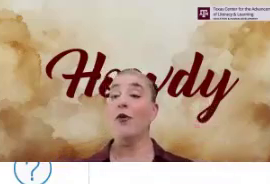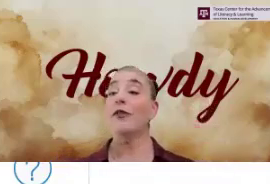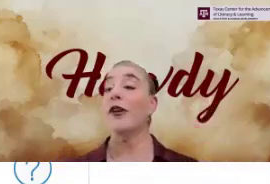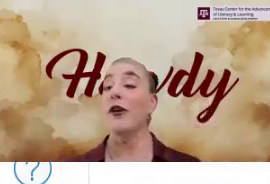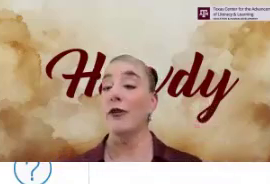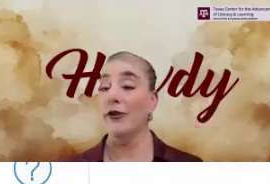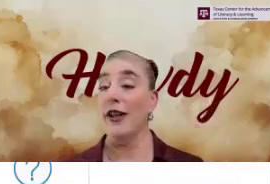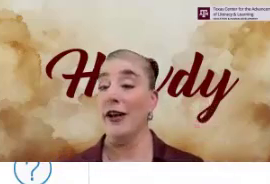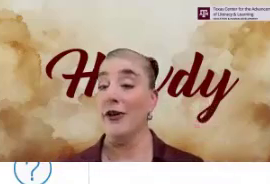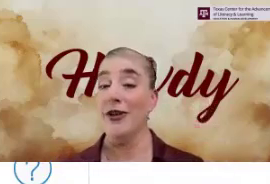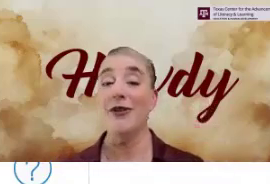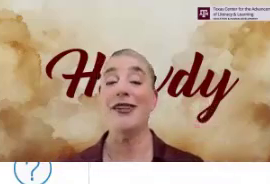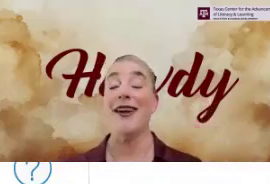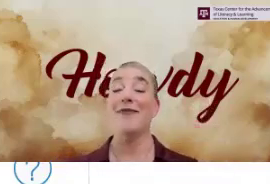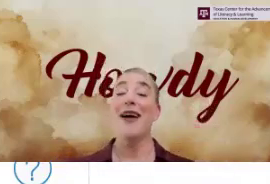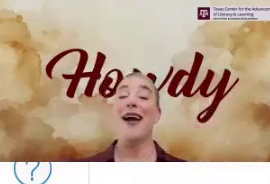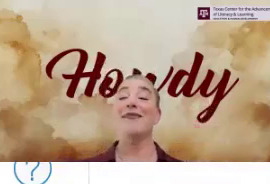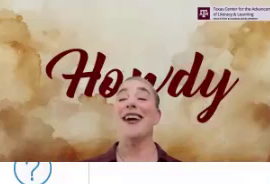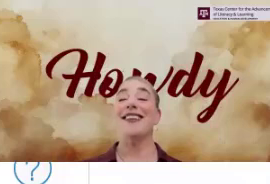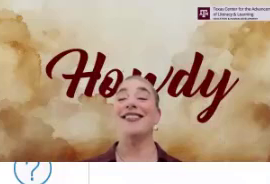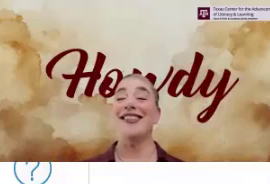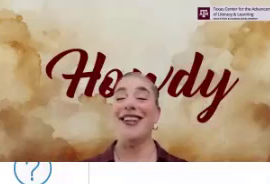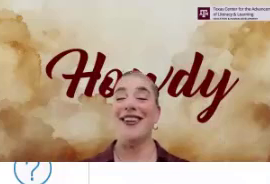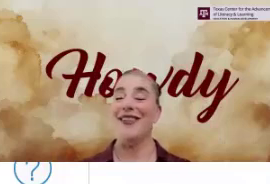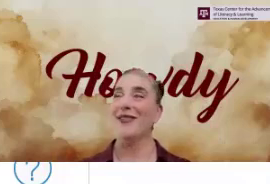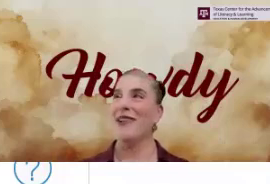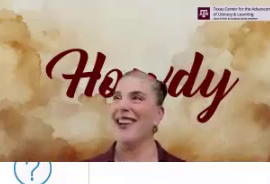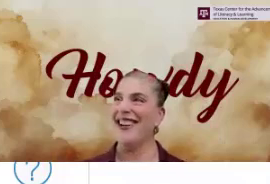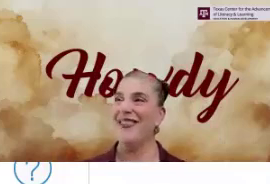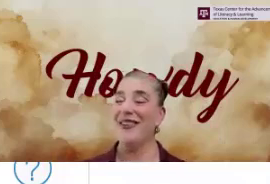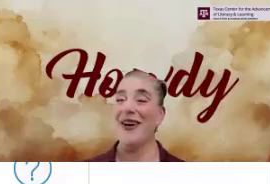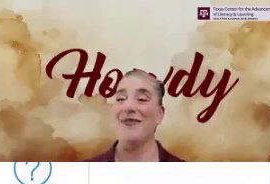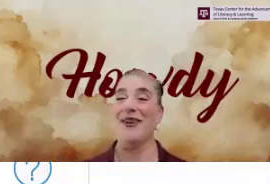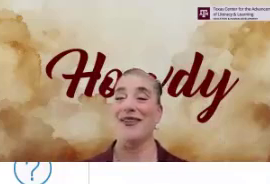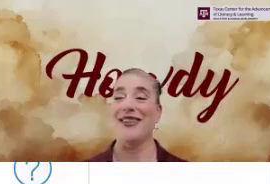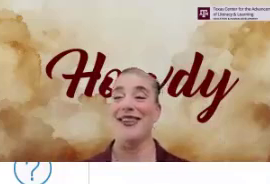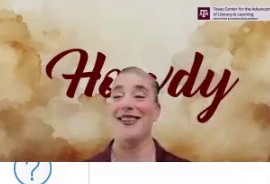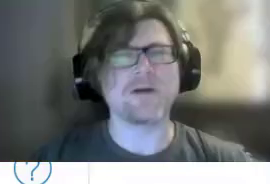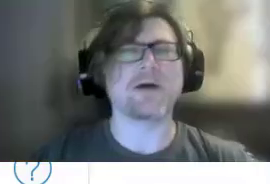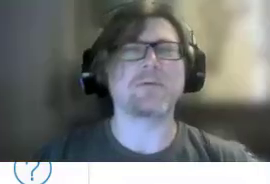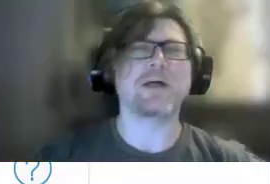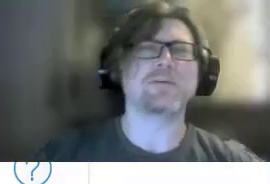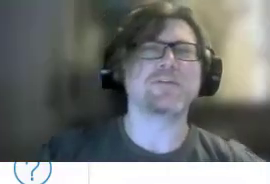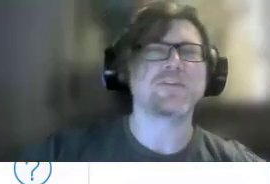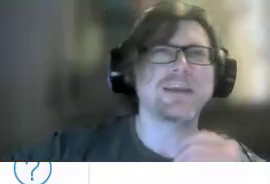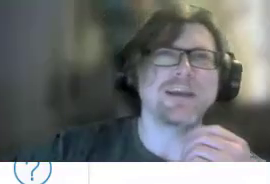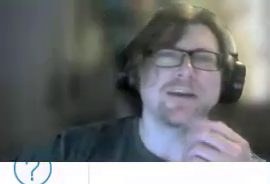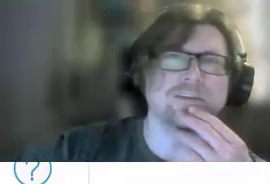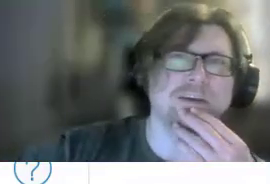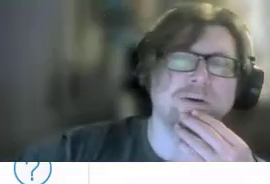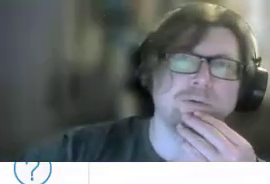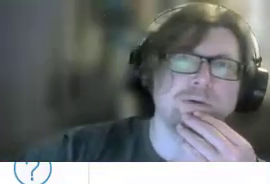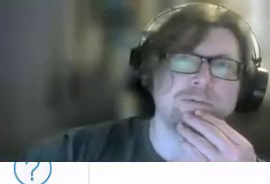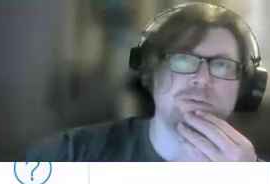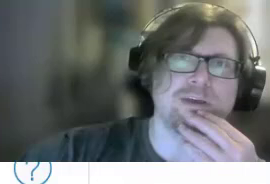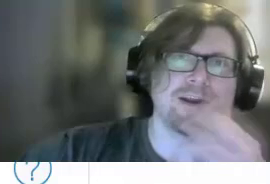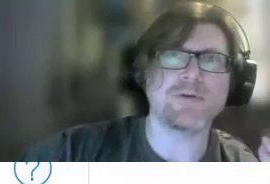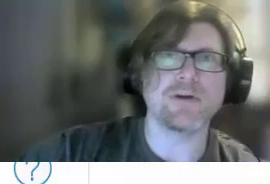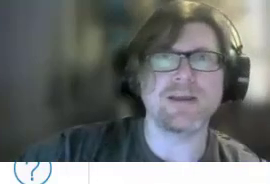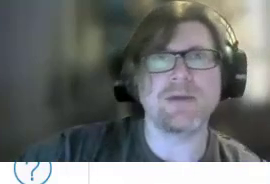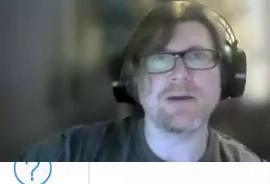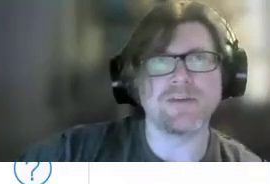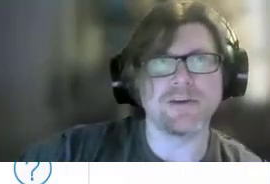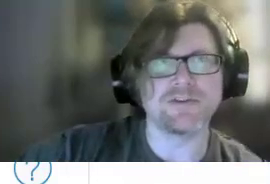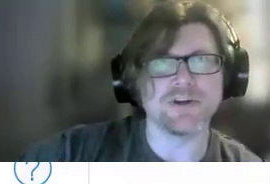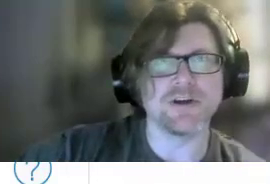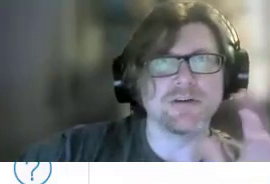emails with the colors that you're using? I can see Gareth going, I never thought about this. Well, I was just thinking, because, if you set up